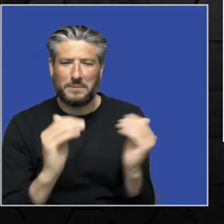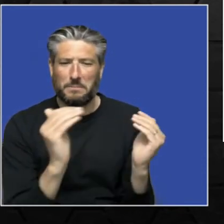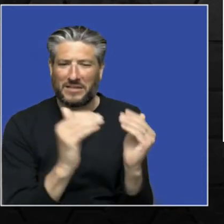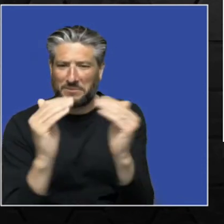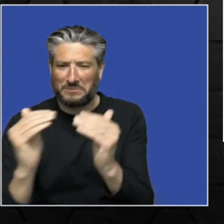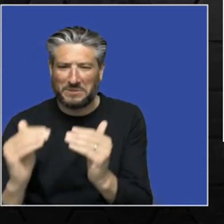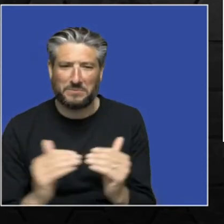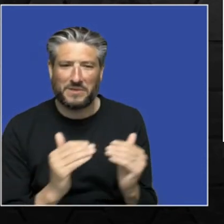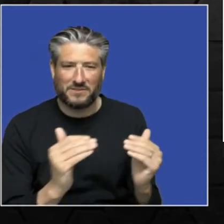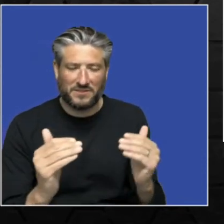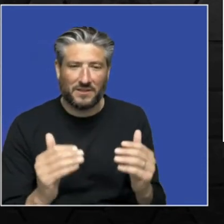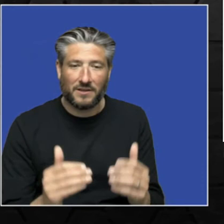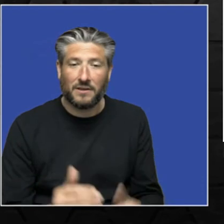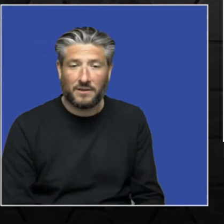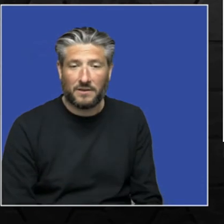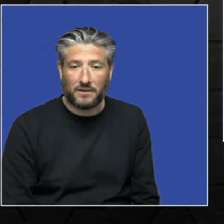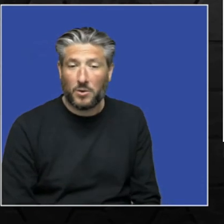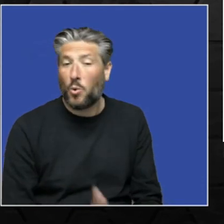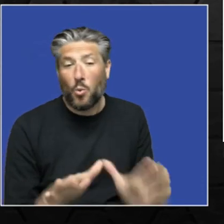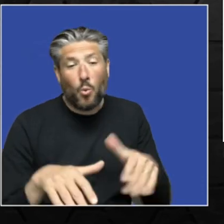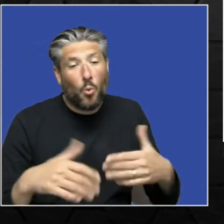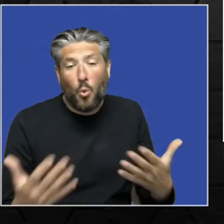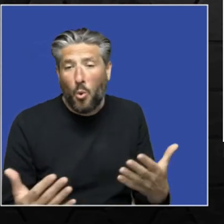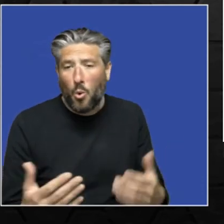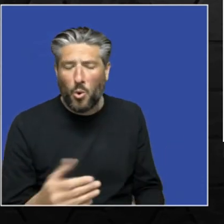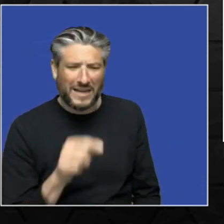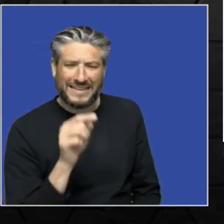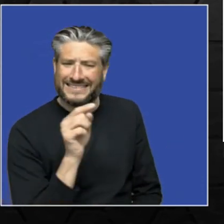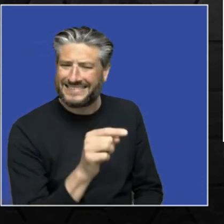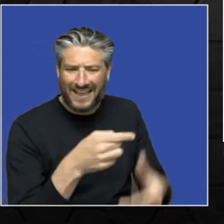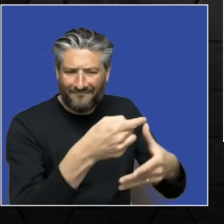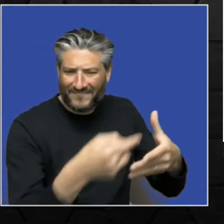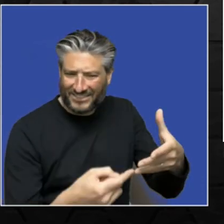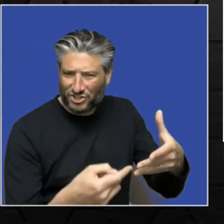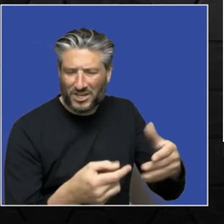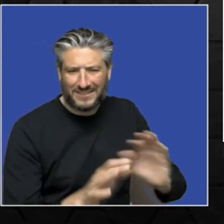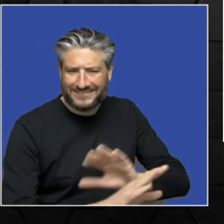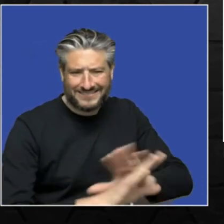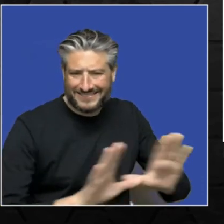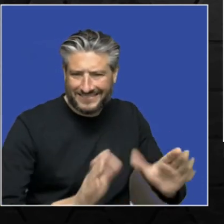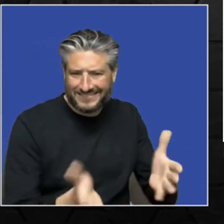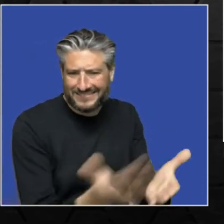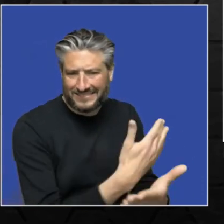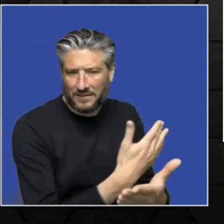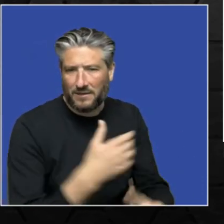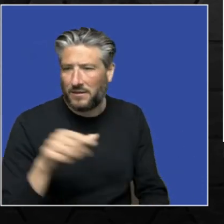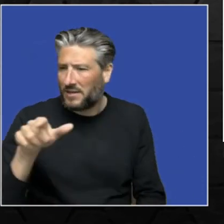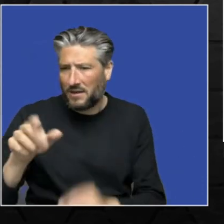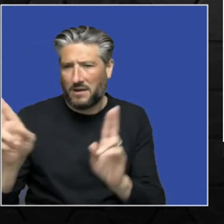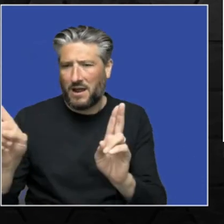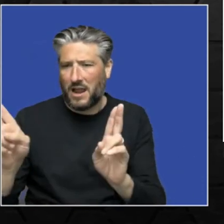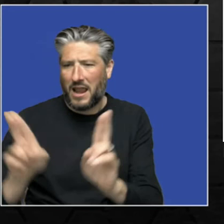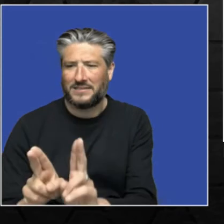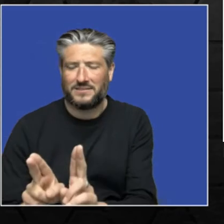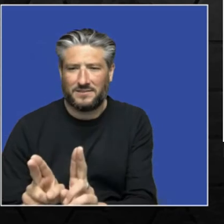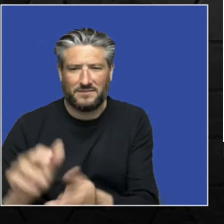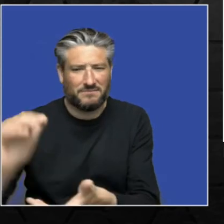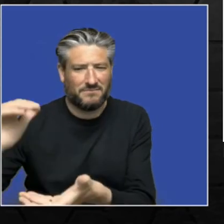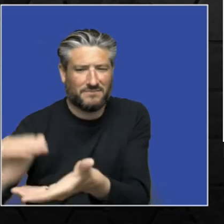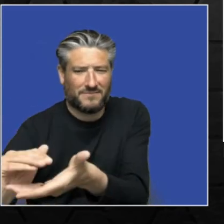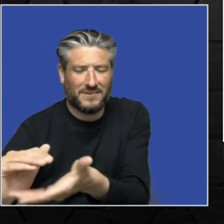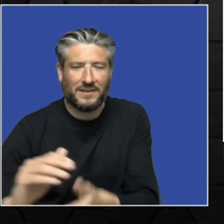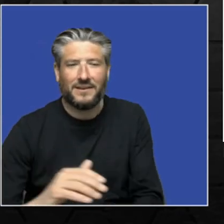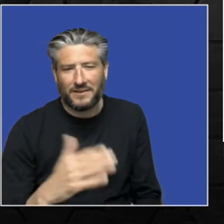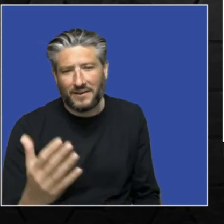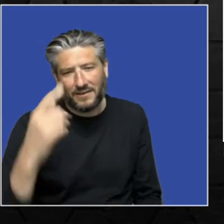also do that, less of these features, more of XYZ features and stuff like that. So yeah, so you can just imagine and